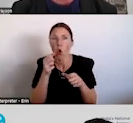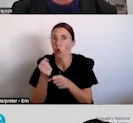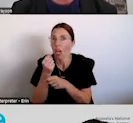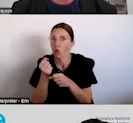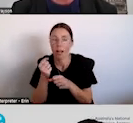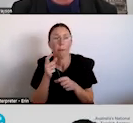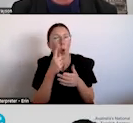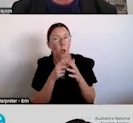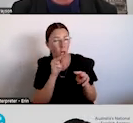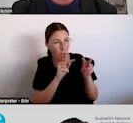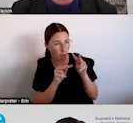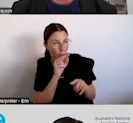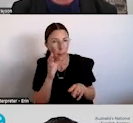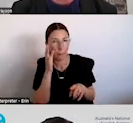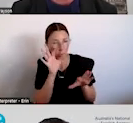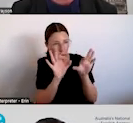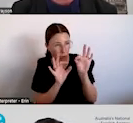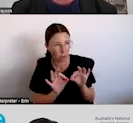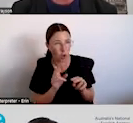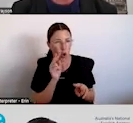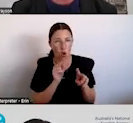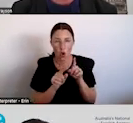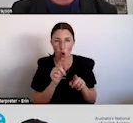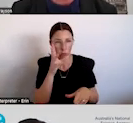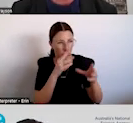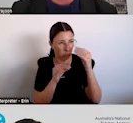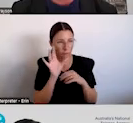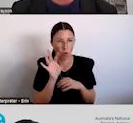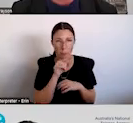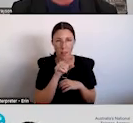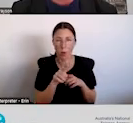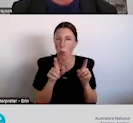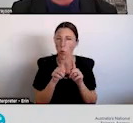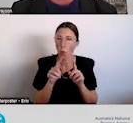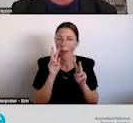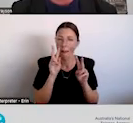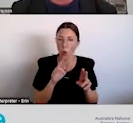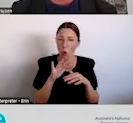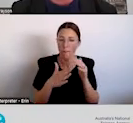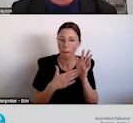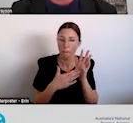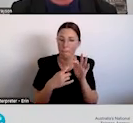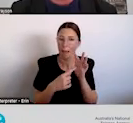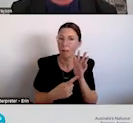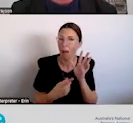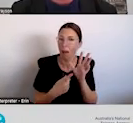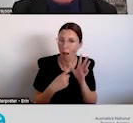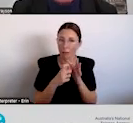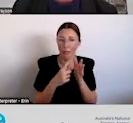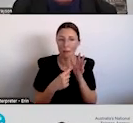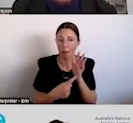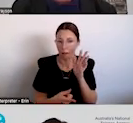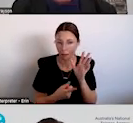Not only look at the metadata to say this text metadata. They may want to protect, enable